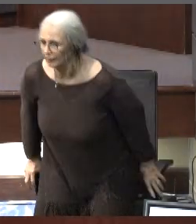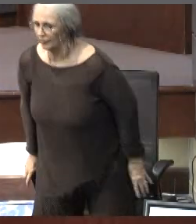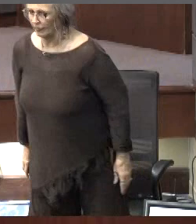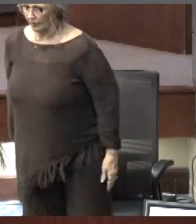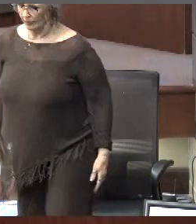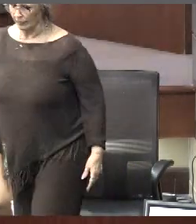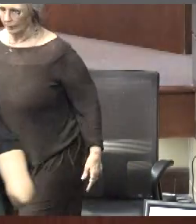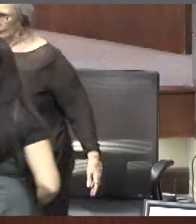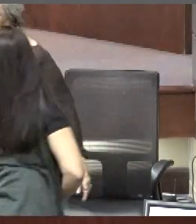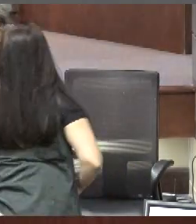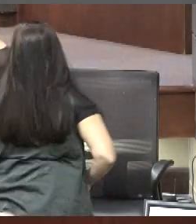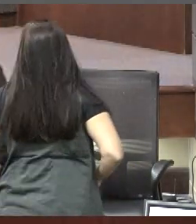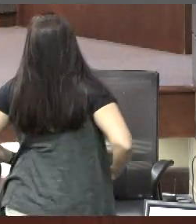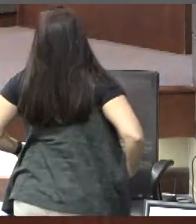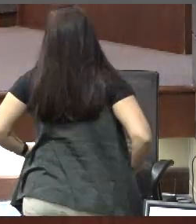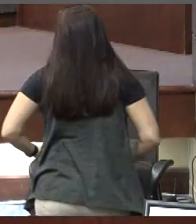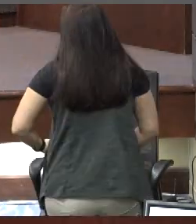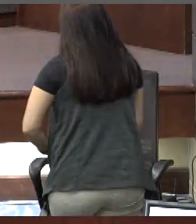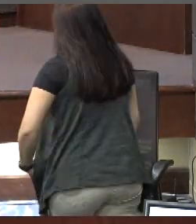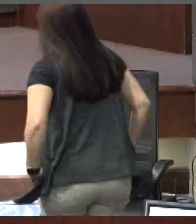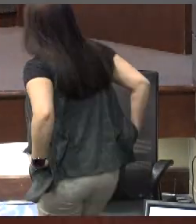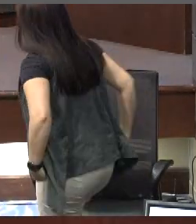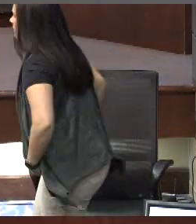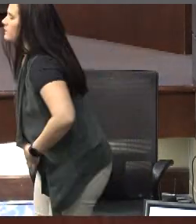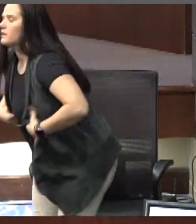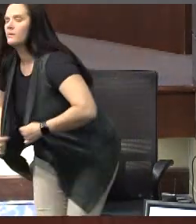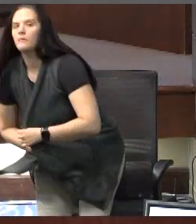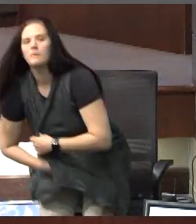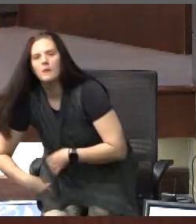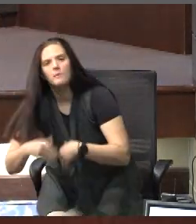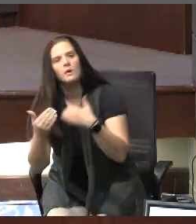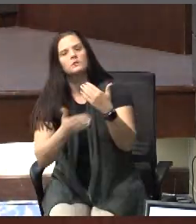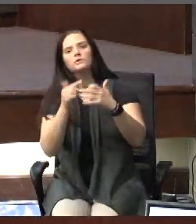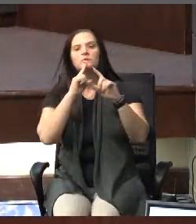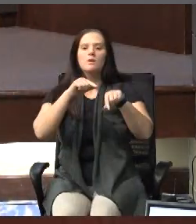really the response, the process and response time, I'd like to see some